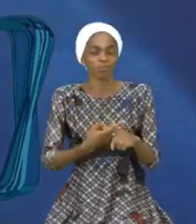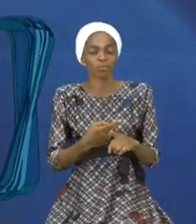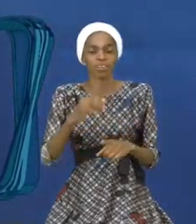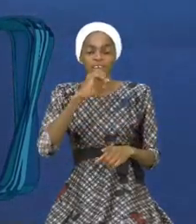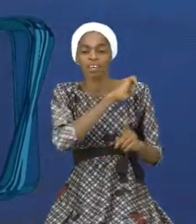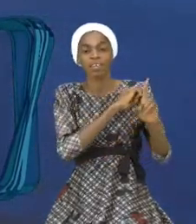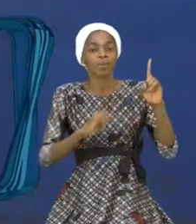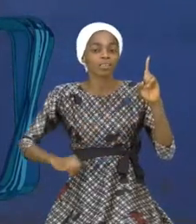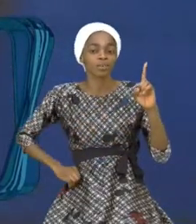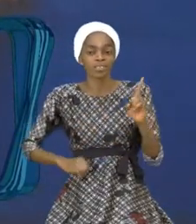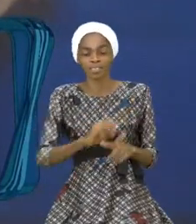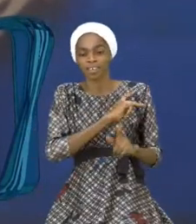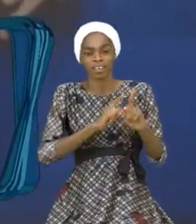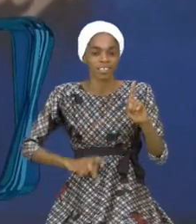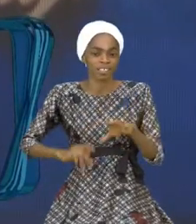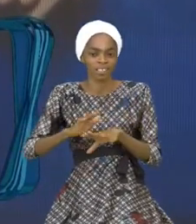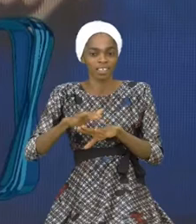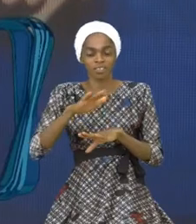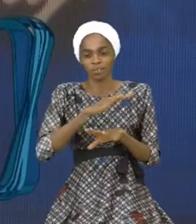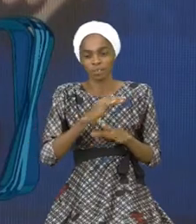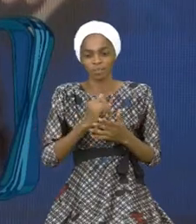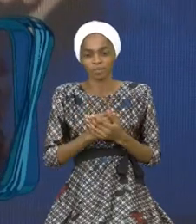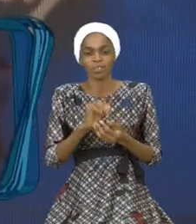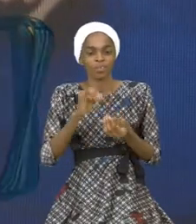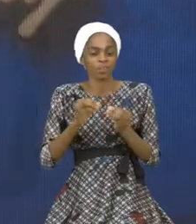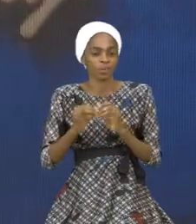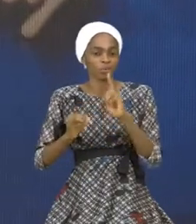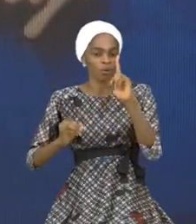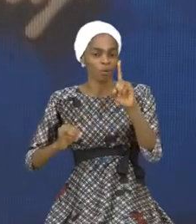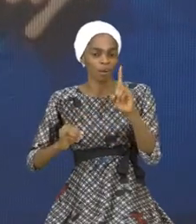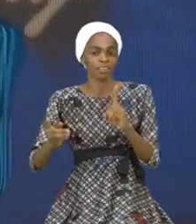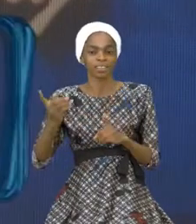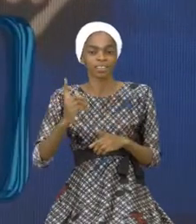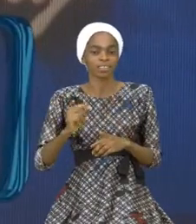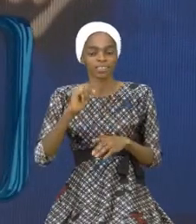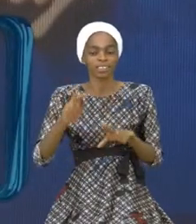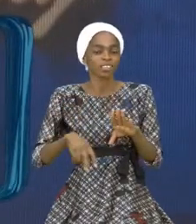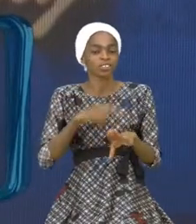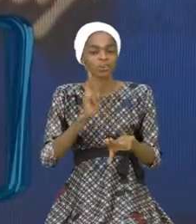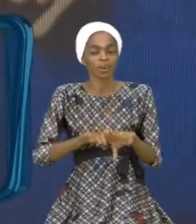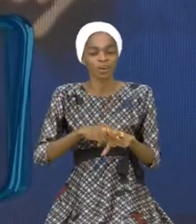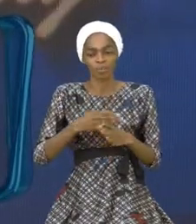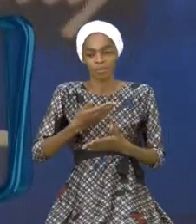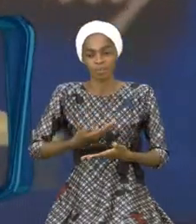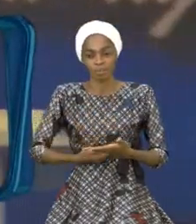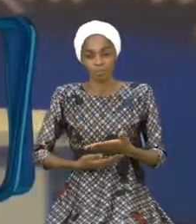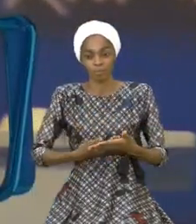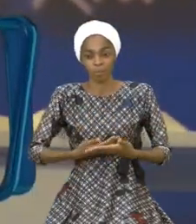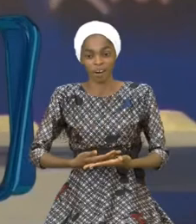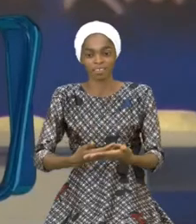Let's come to number one. Number one, the natural birth